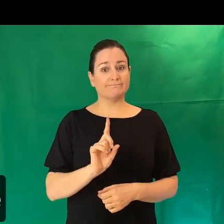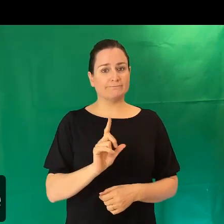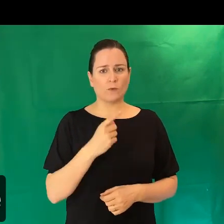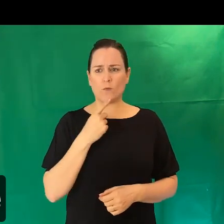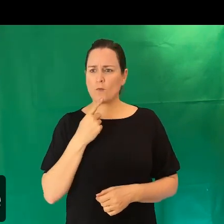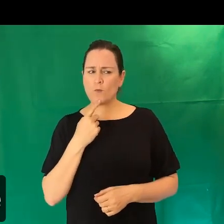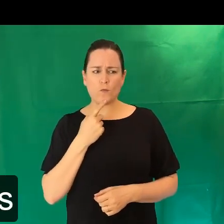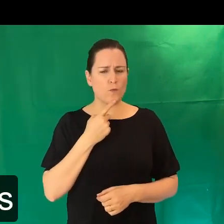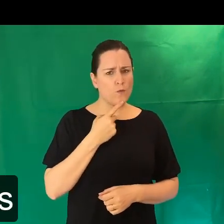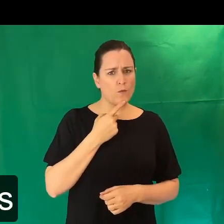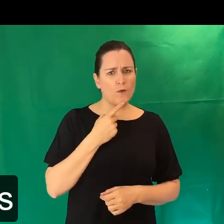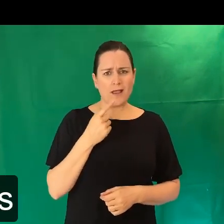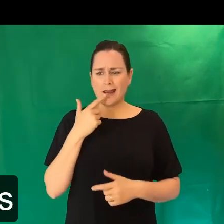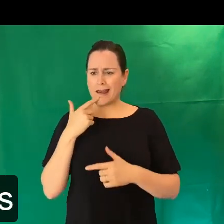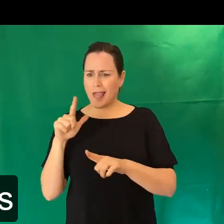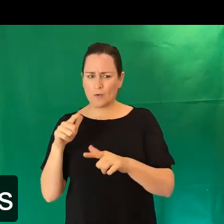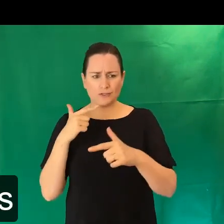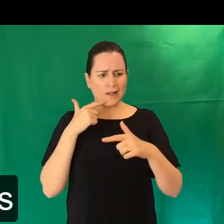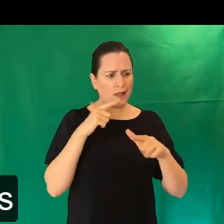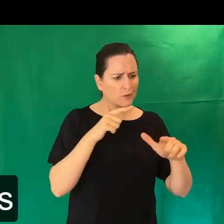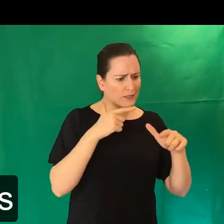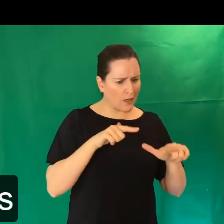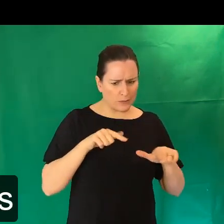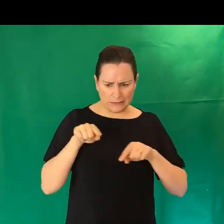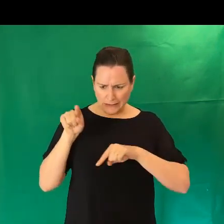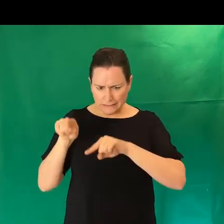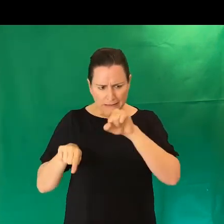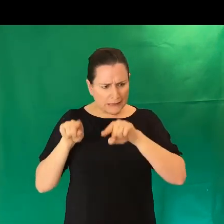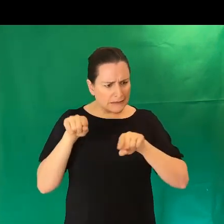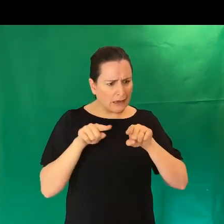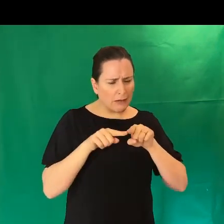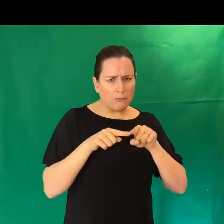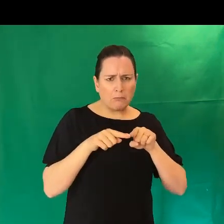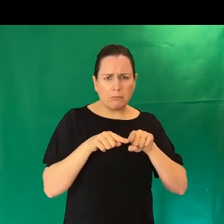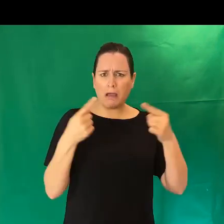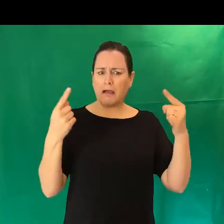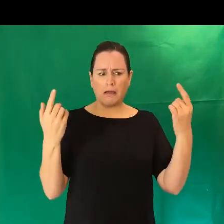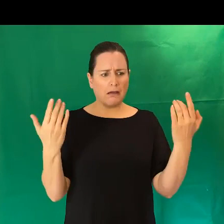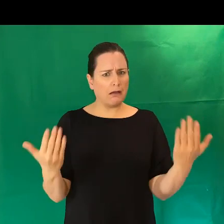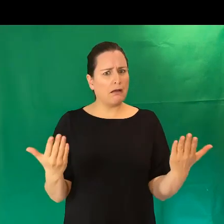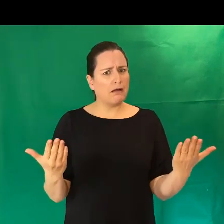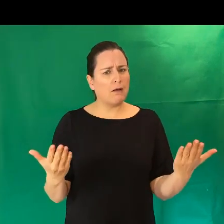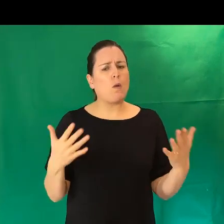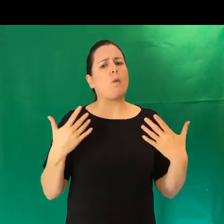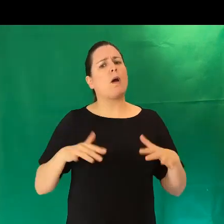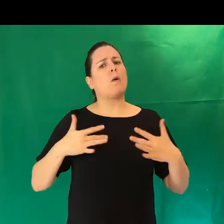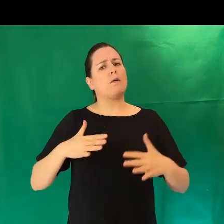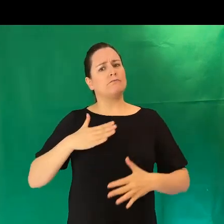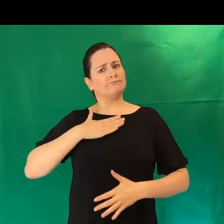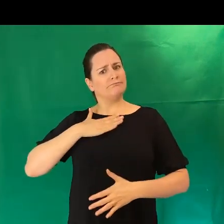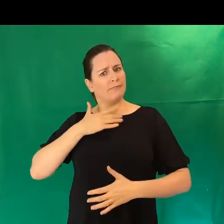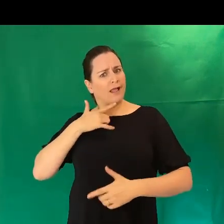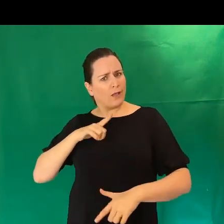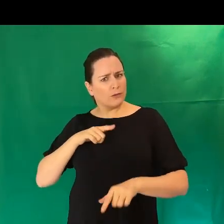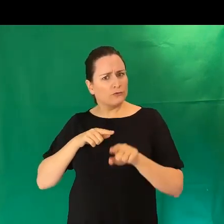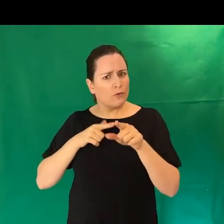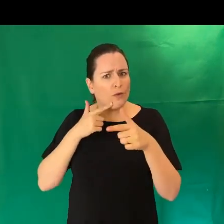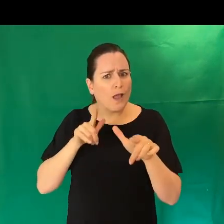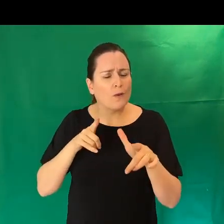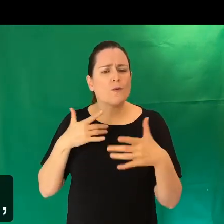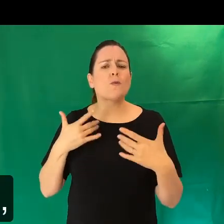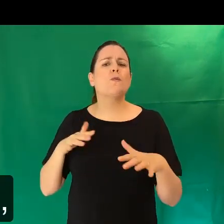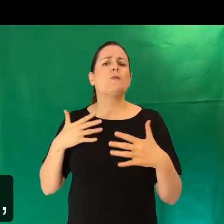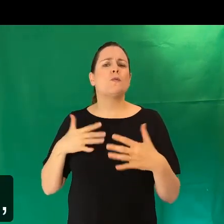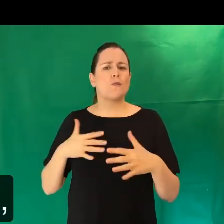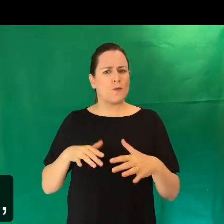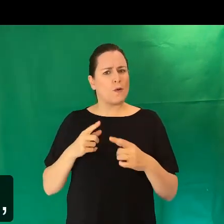excited when they discover the diversity between individual languages. They find it so striking because it is so different from the